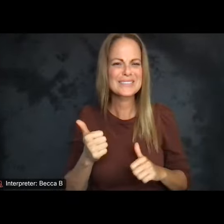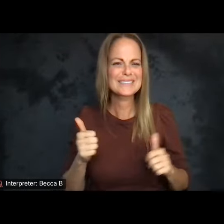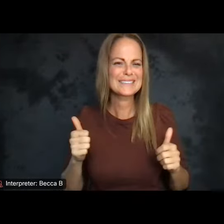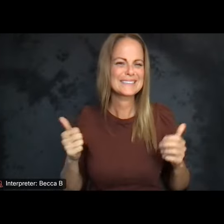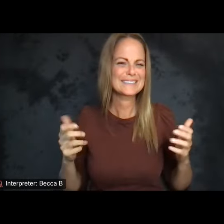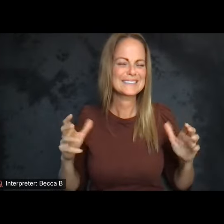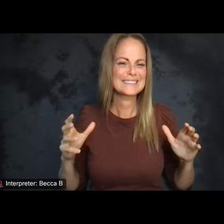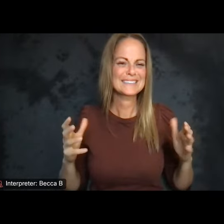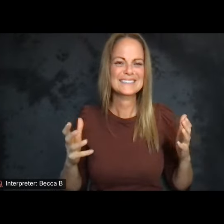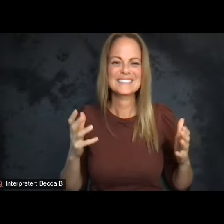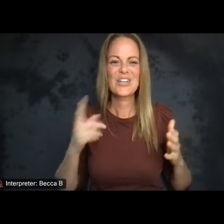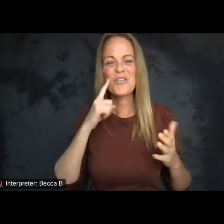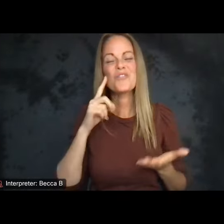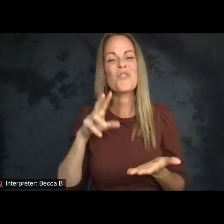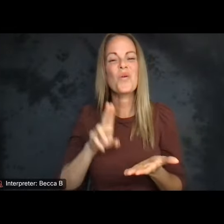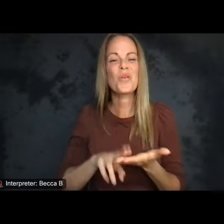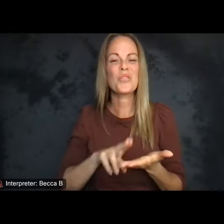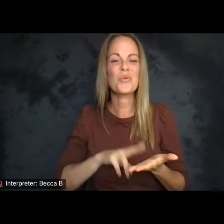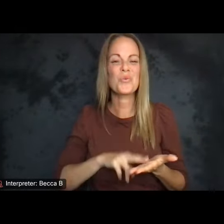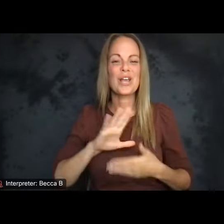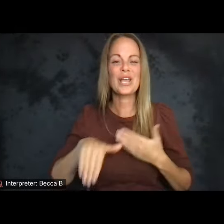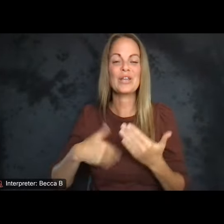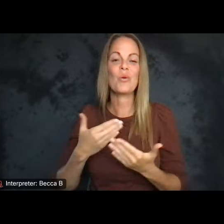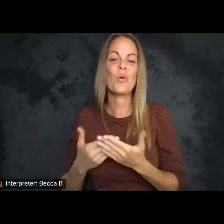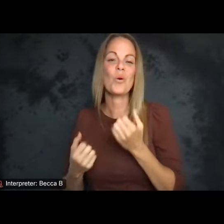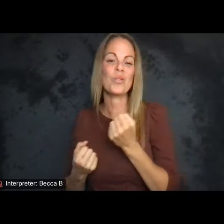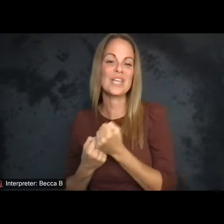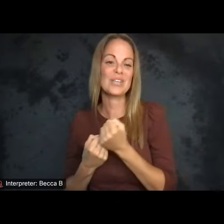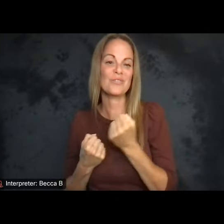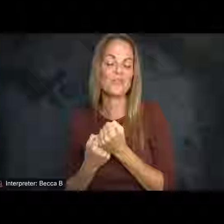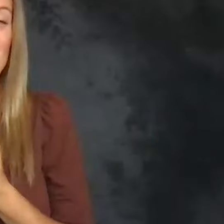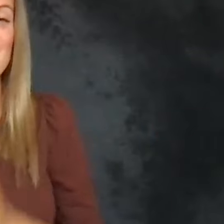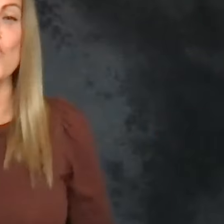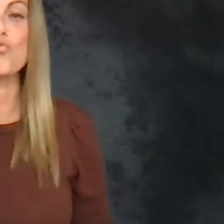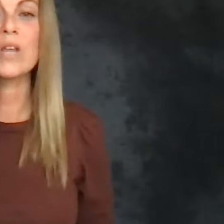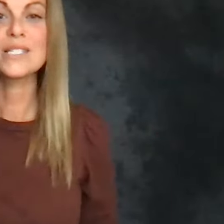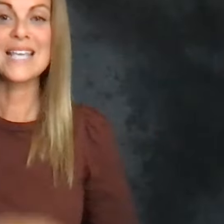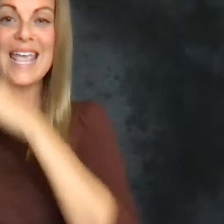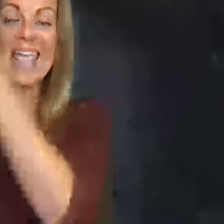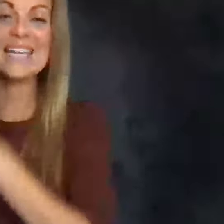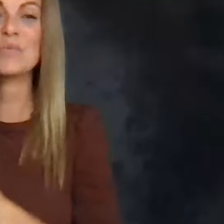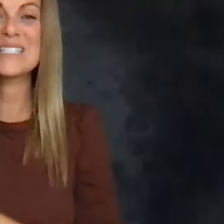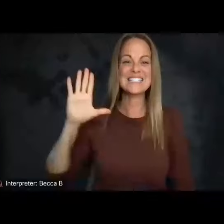them. Just for the record, all in favor, please raise your hand so we can have a formal count.